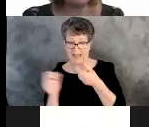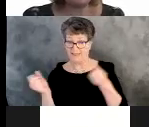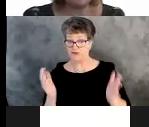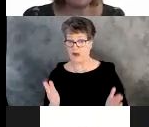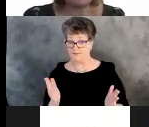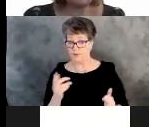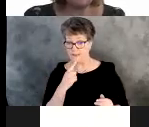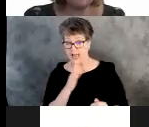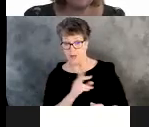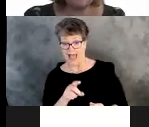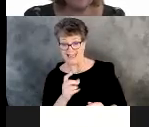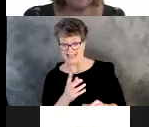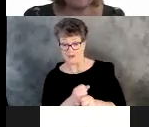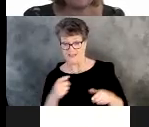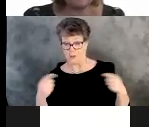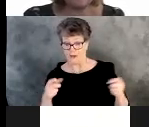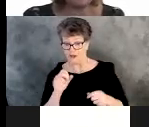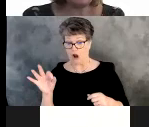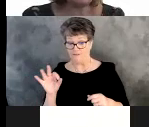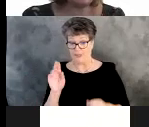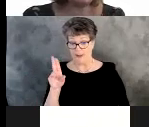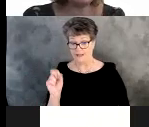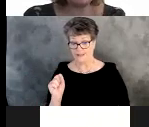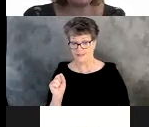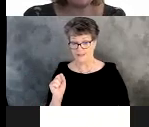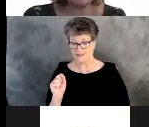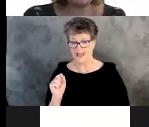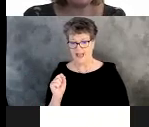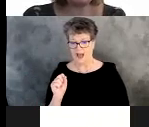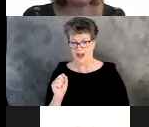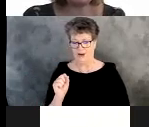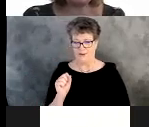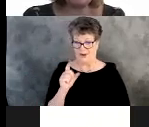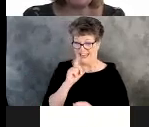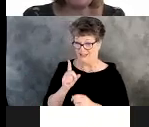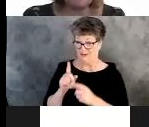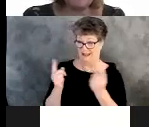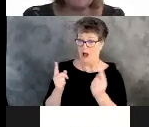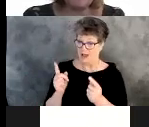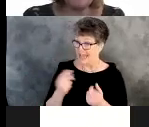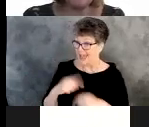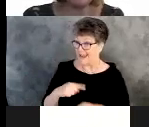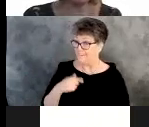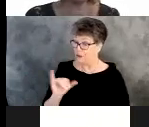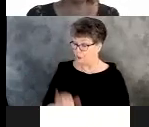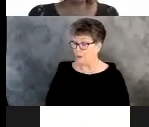say, well, I need to get the wheelchair off the bus. And so what I do to counter that is I'll say, well, can I come too?